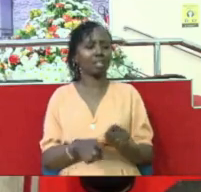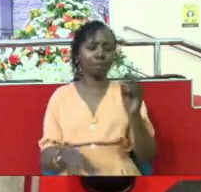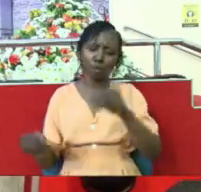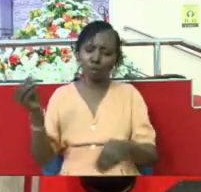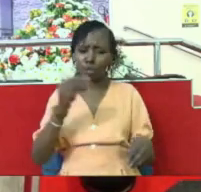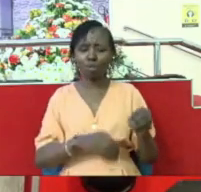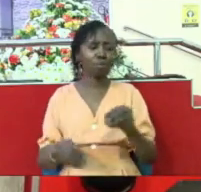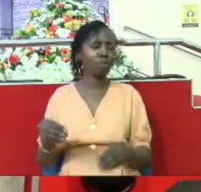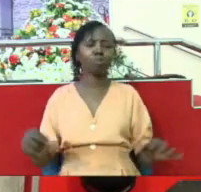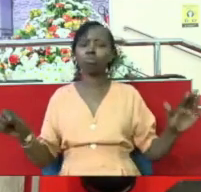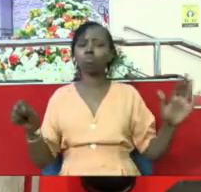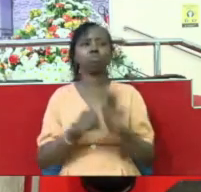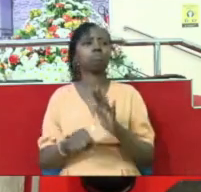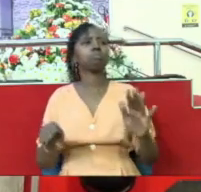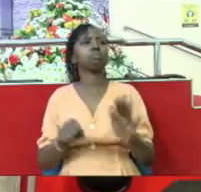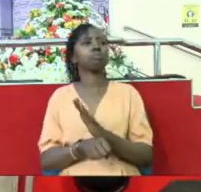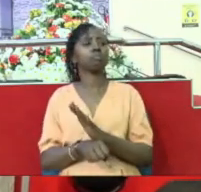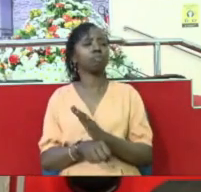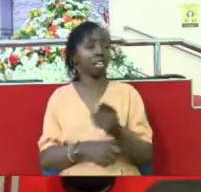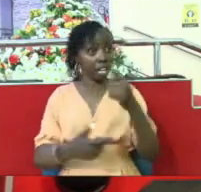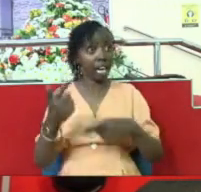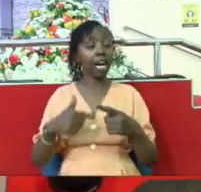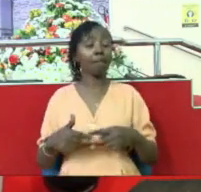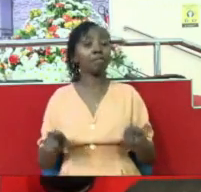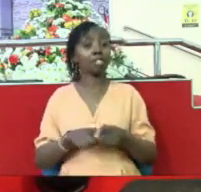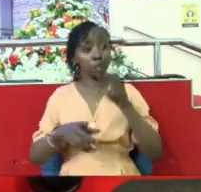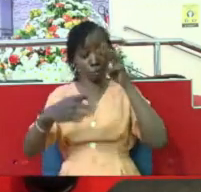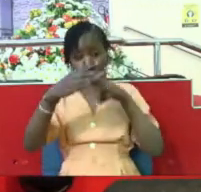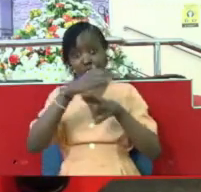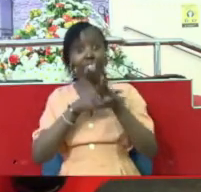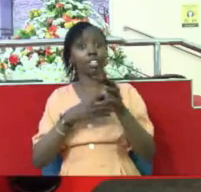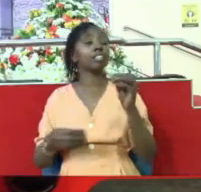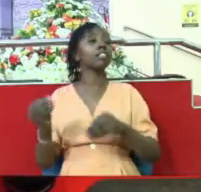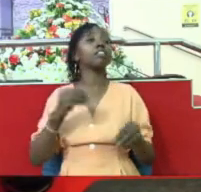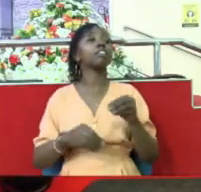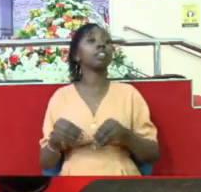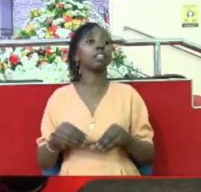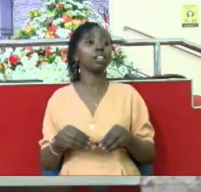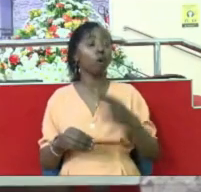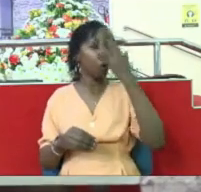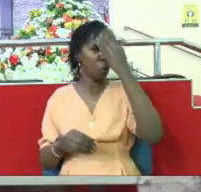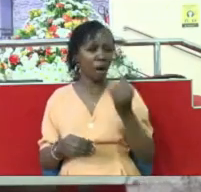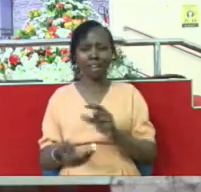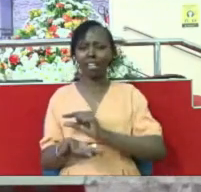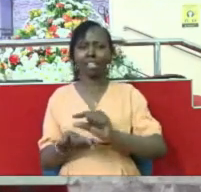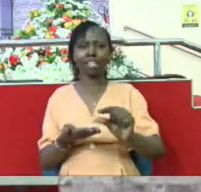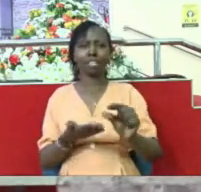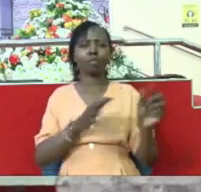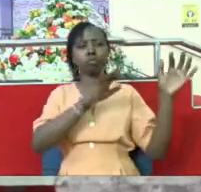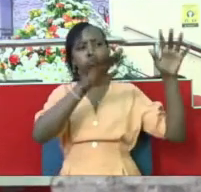you, we will give. Come and become a witness as we give. Because the grace is going to come upon